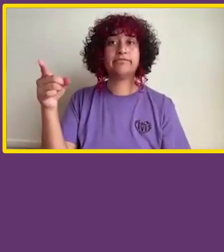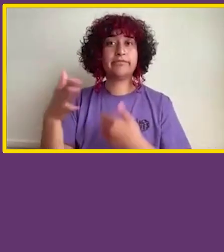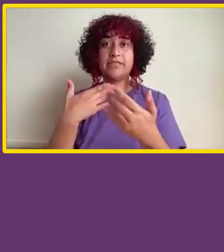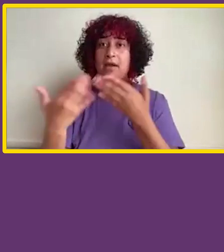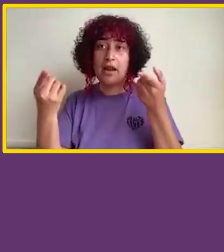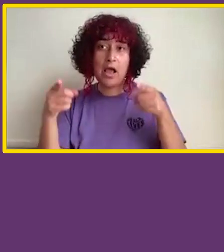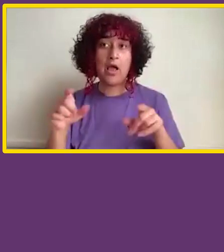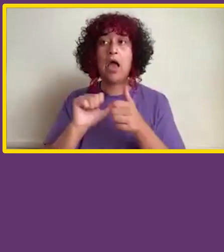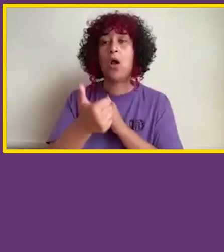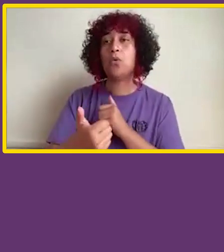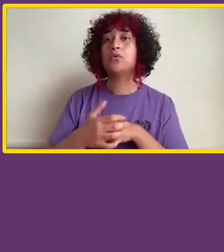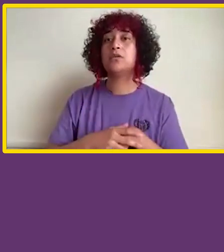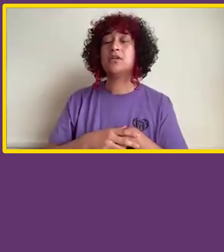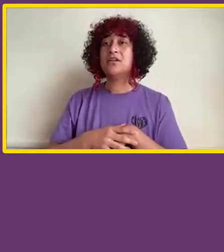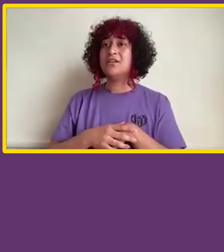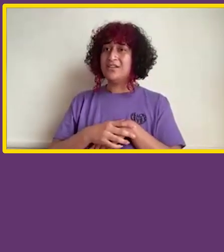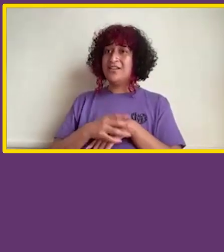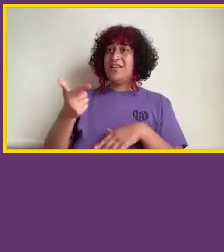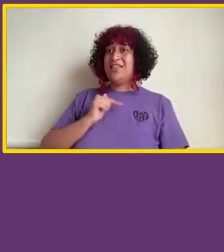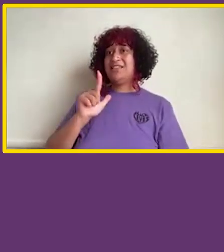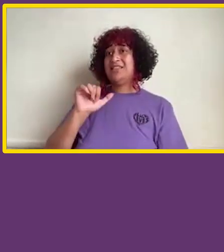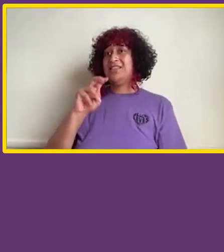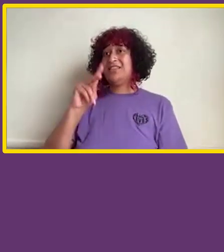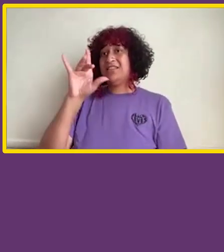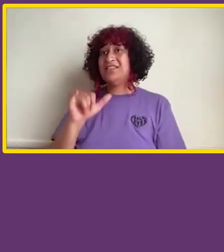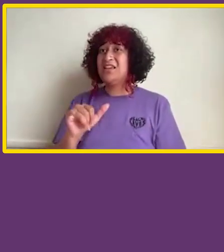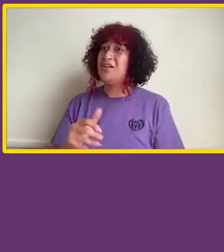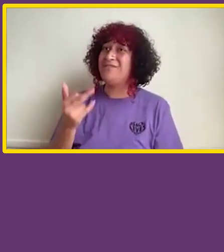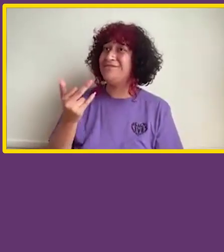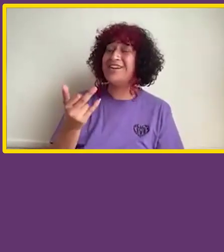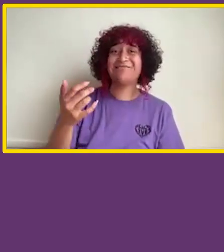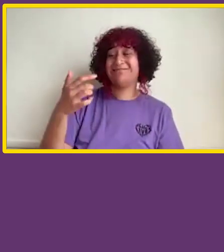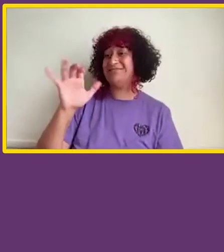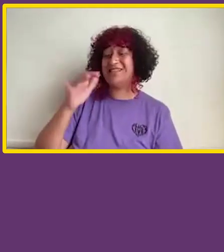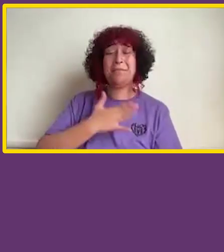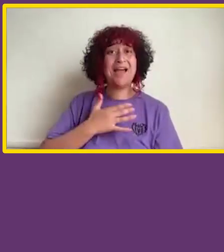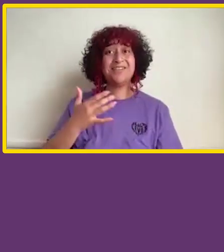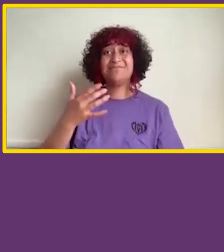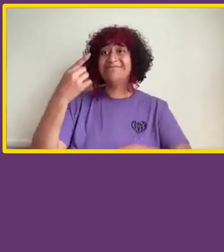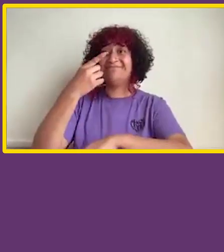This is Lindsay. Fuck, Dr. Ramirez, you just described my dating life. What?